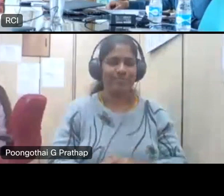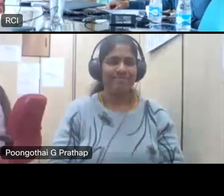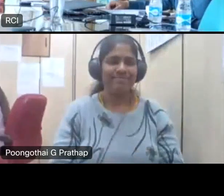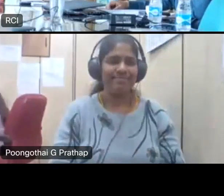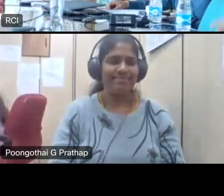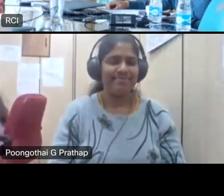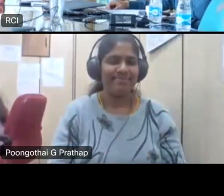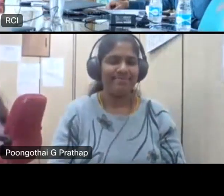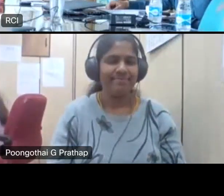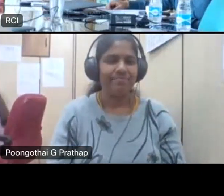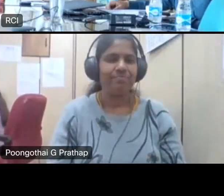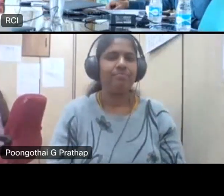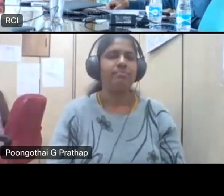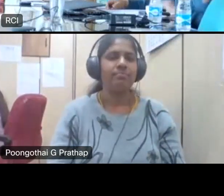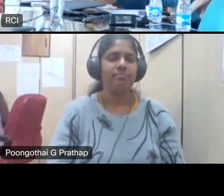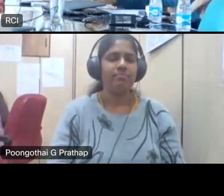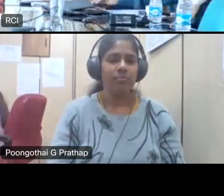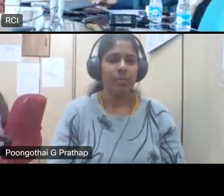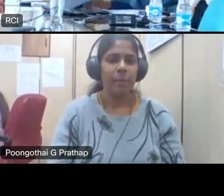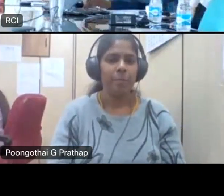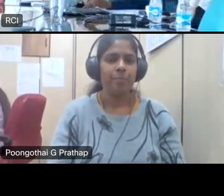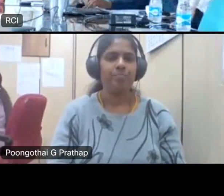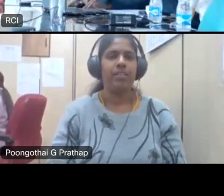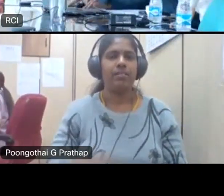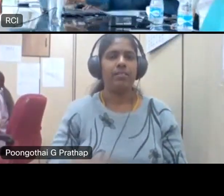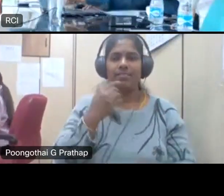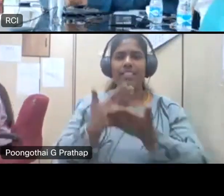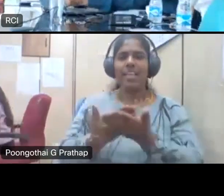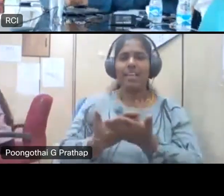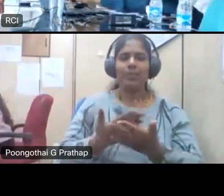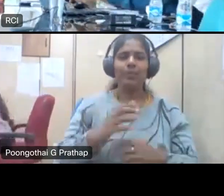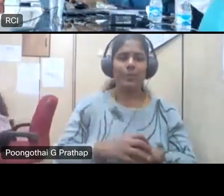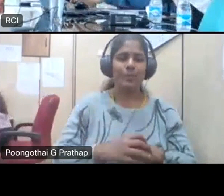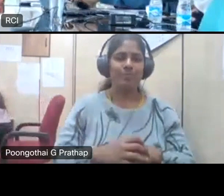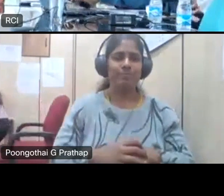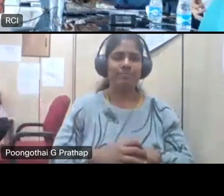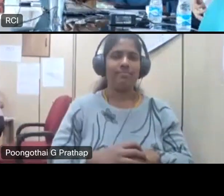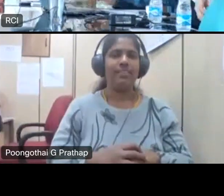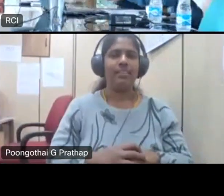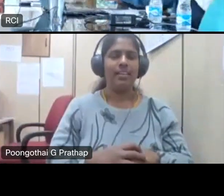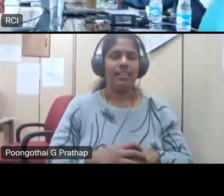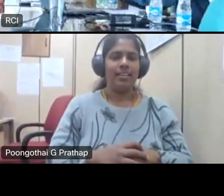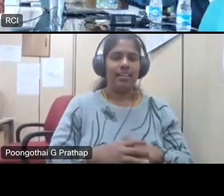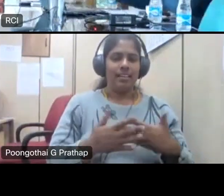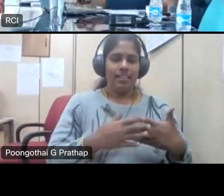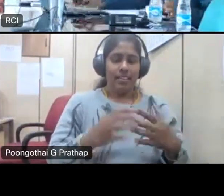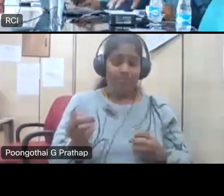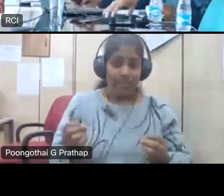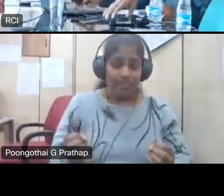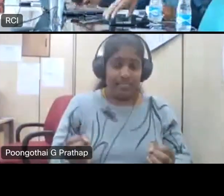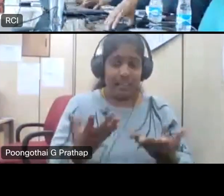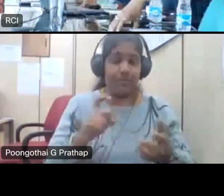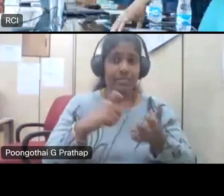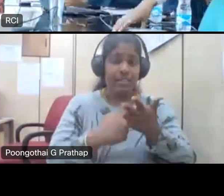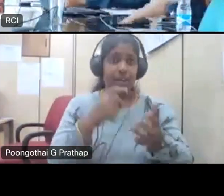Over to Vrinda, ma'am. Thank you, sir. And really, the initiatives that you're taking definitely is going